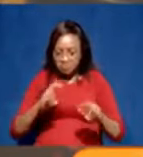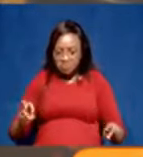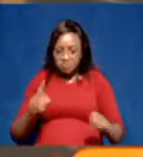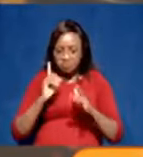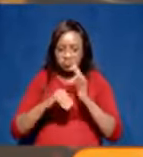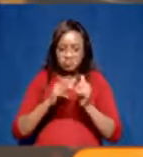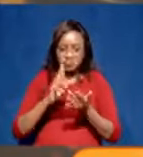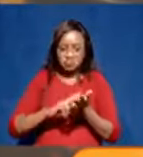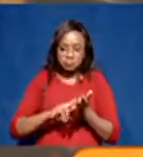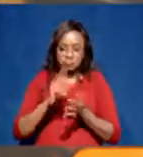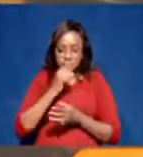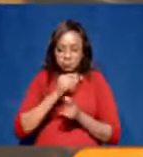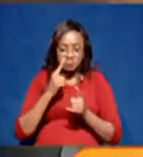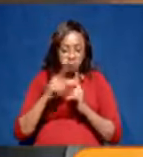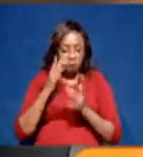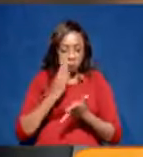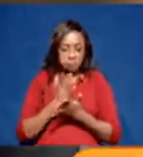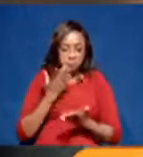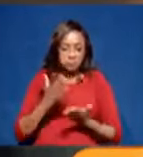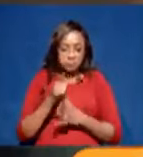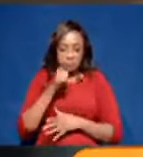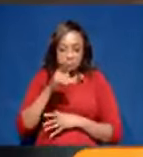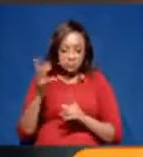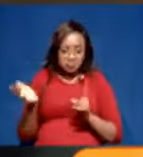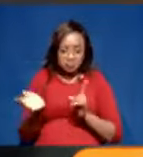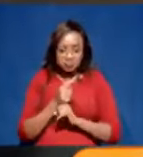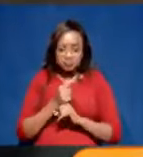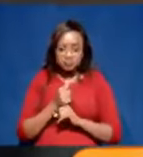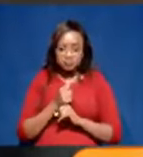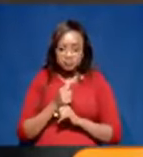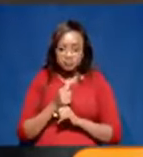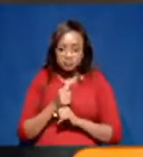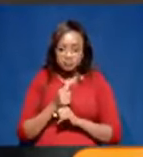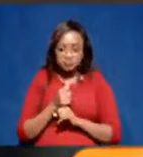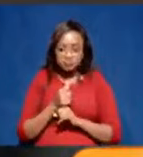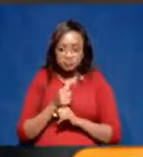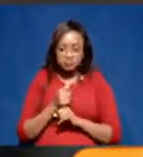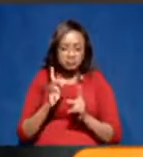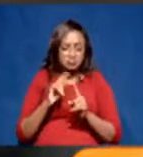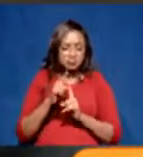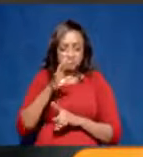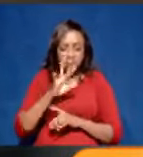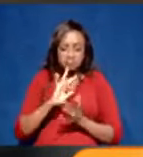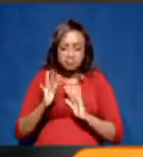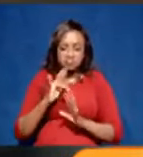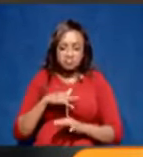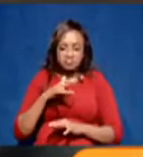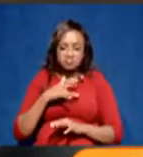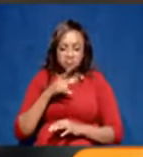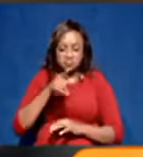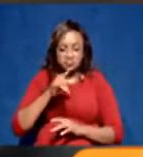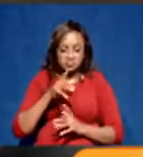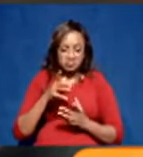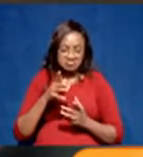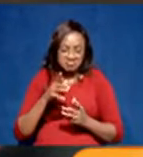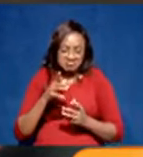register. Of course, you may not need to publish, but I don't know what the systems are like. But do you foresee a situation where you publish the